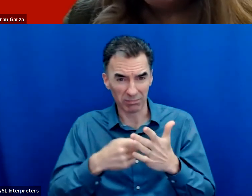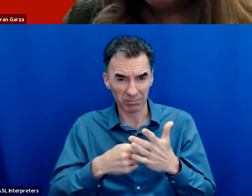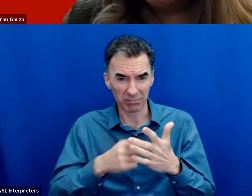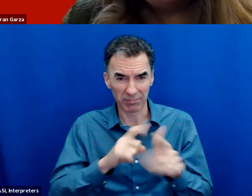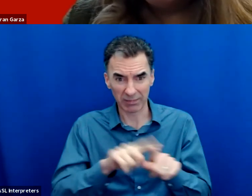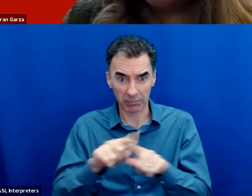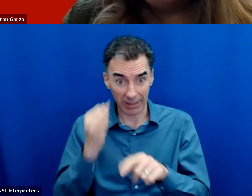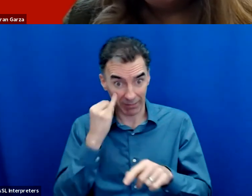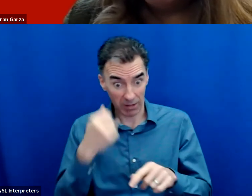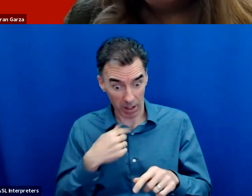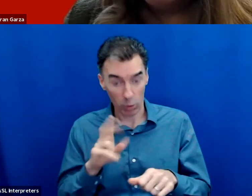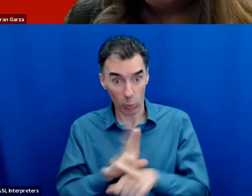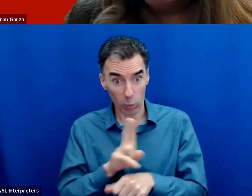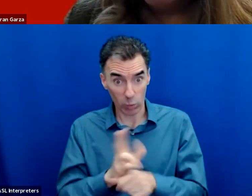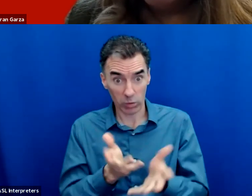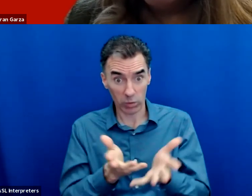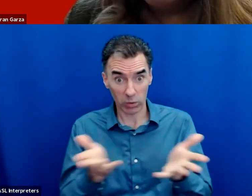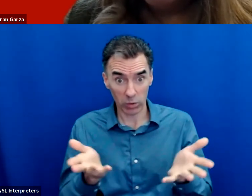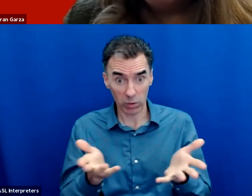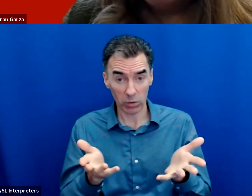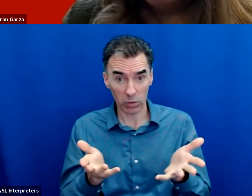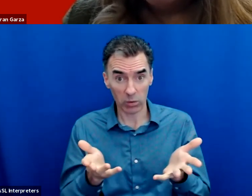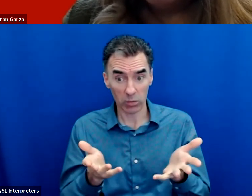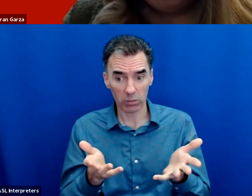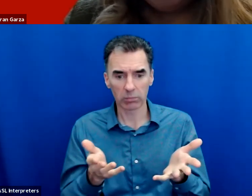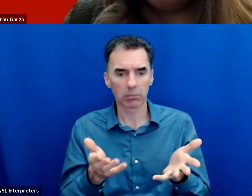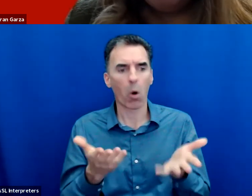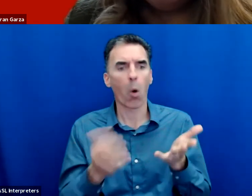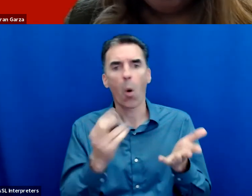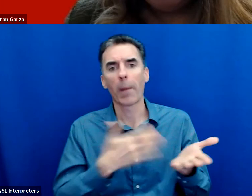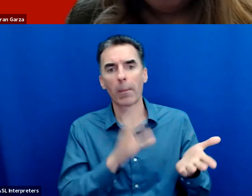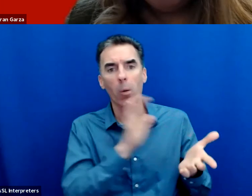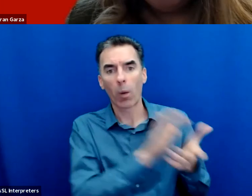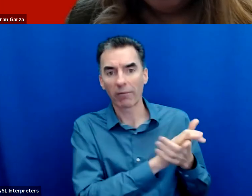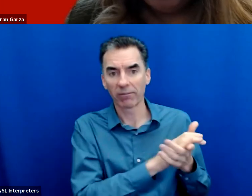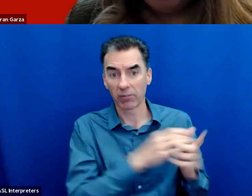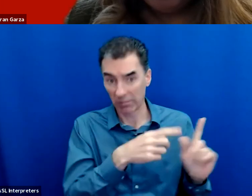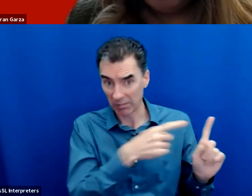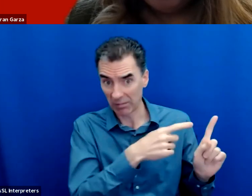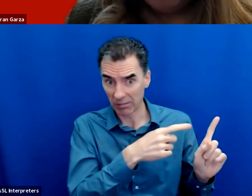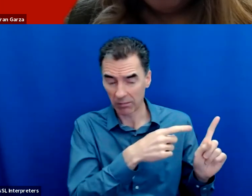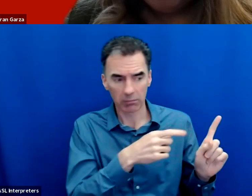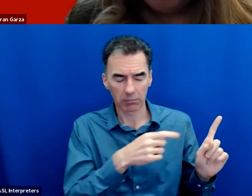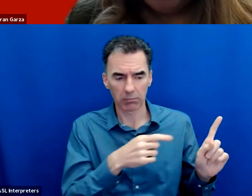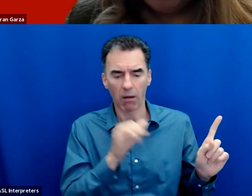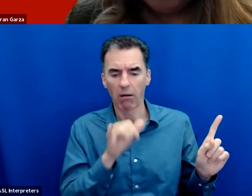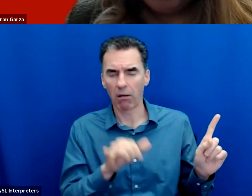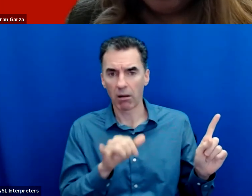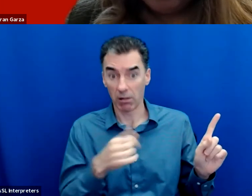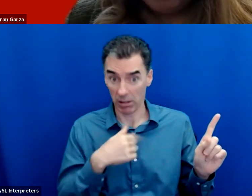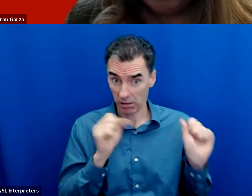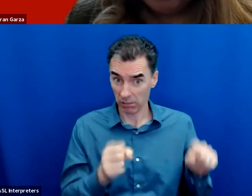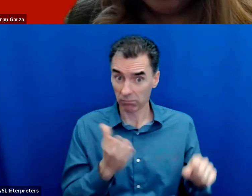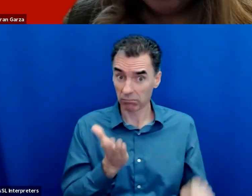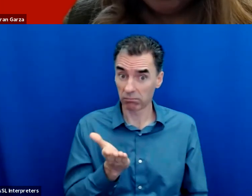incur those, someone incurs those, let's say spouse, mhm. can we submit a claim